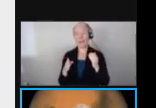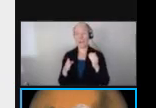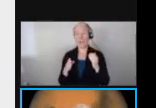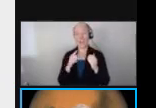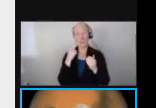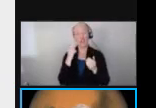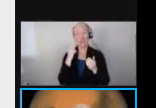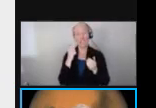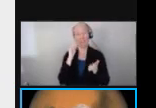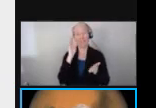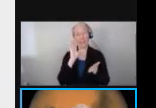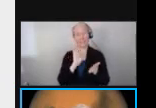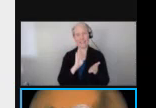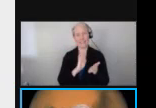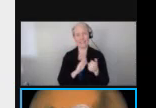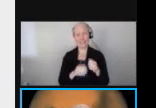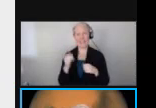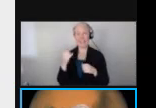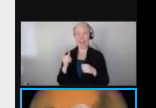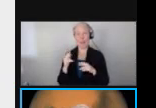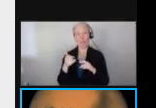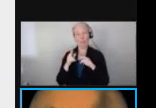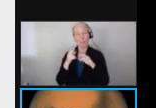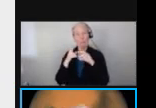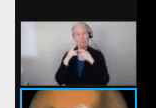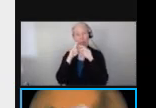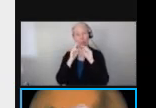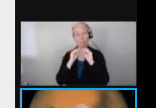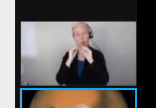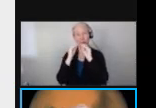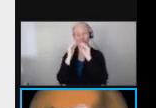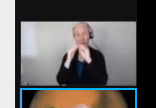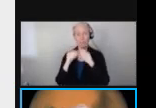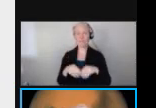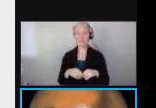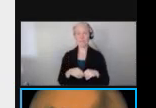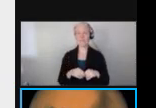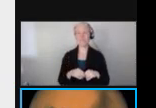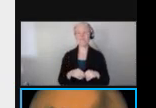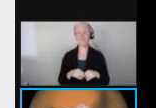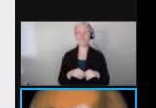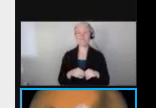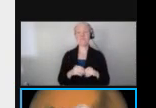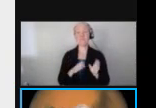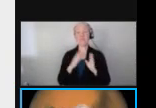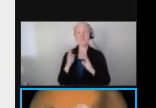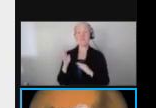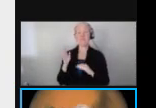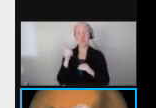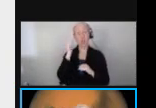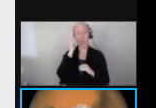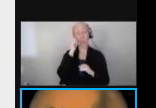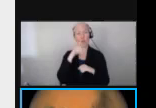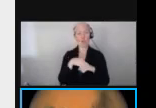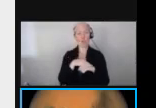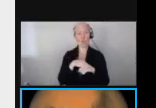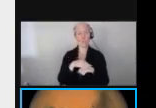have more yellow risks. And as we get towards lunar surface long, we